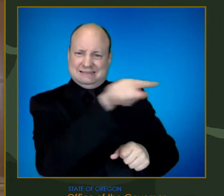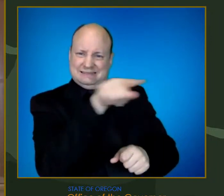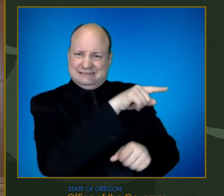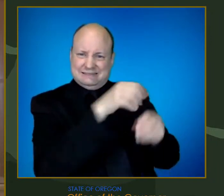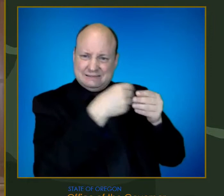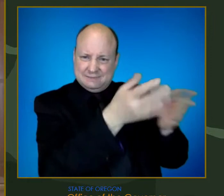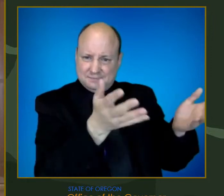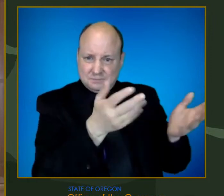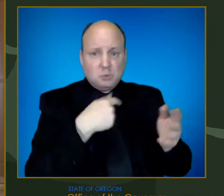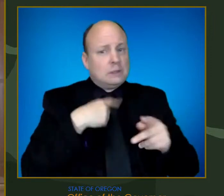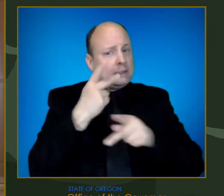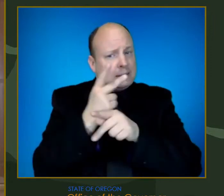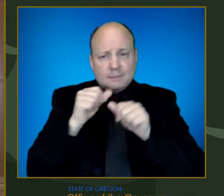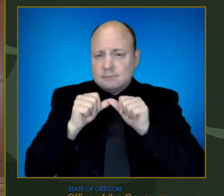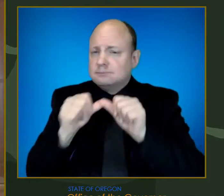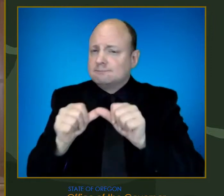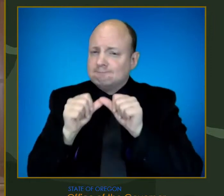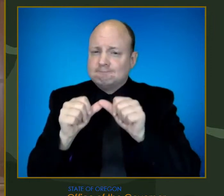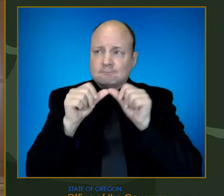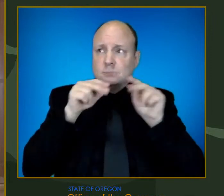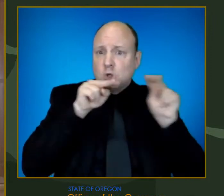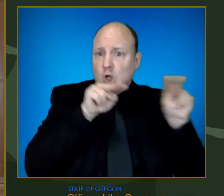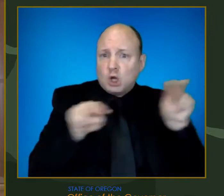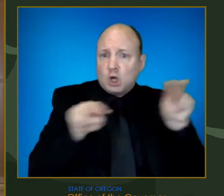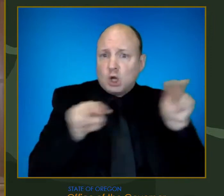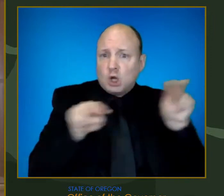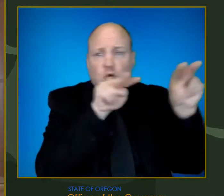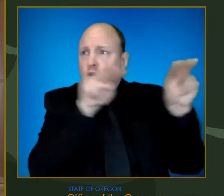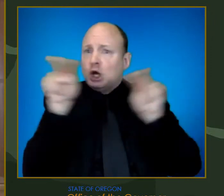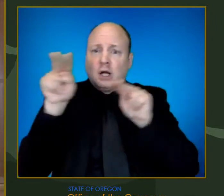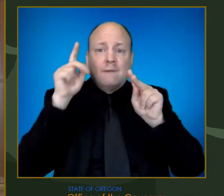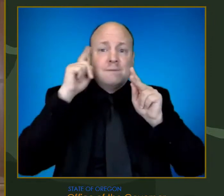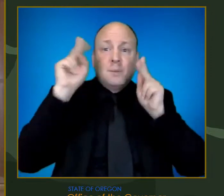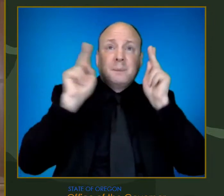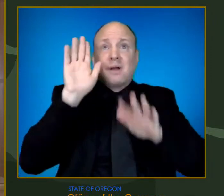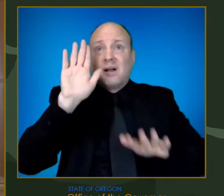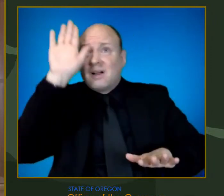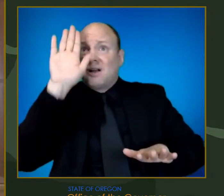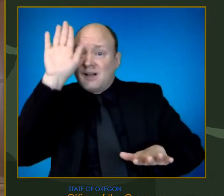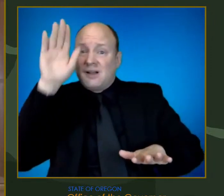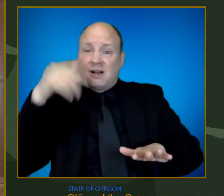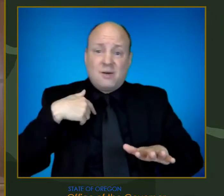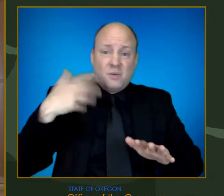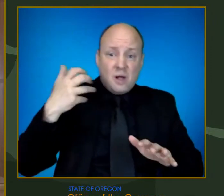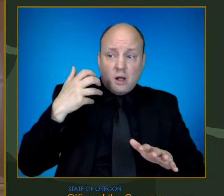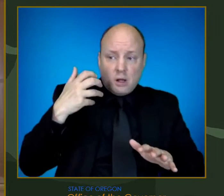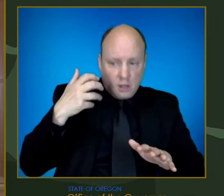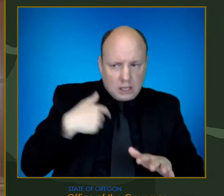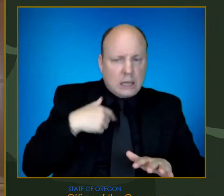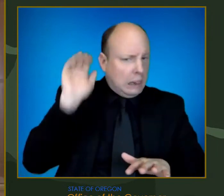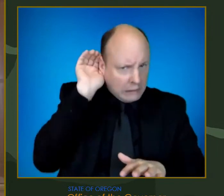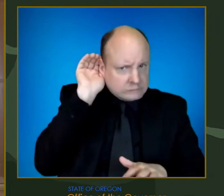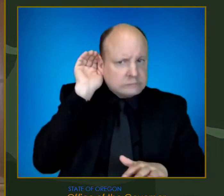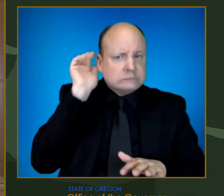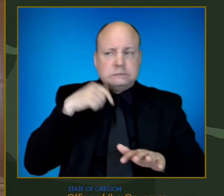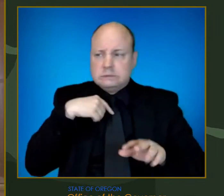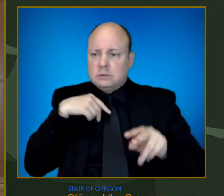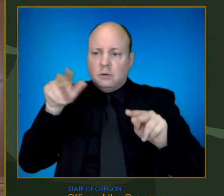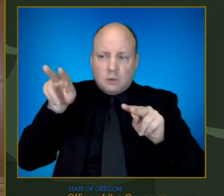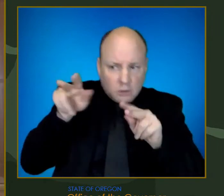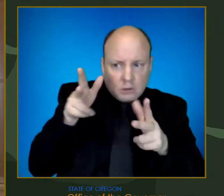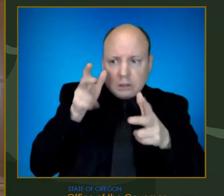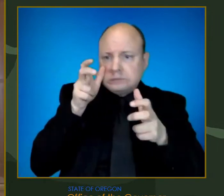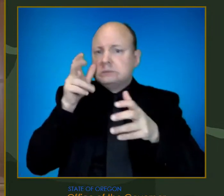all ears in terms of hearing from our community partners that have suggestions or advice about how we can do this